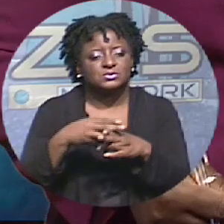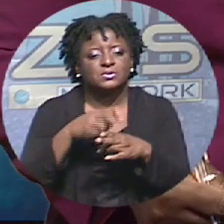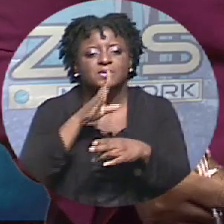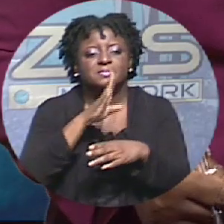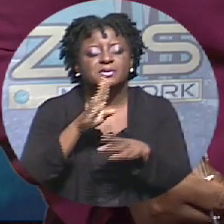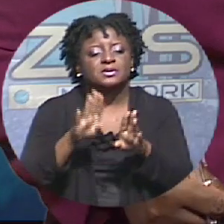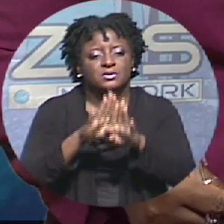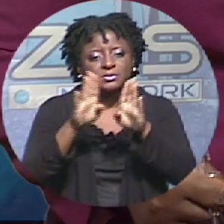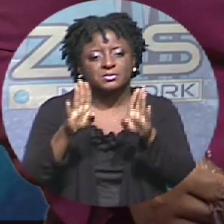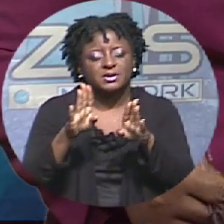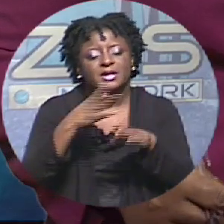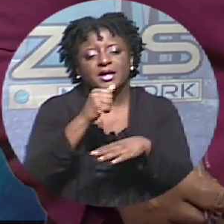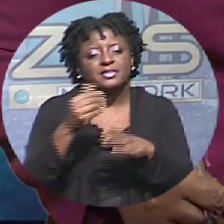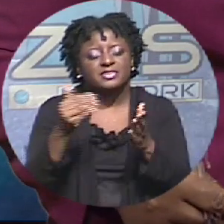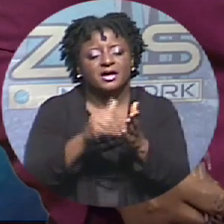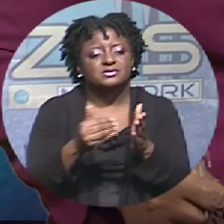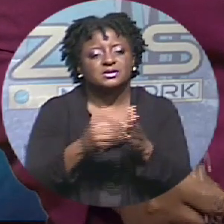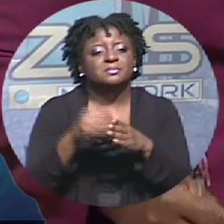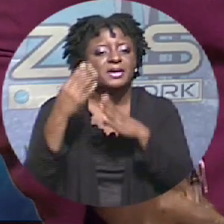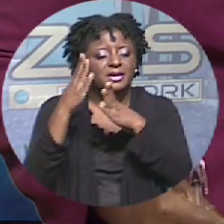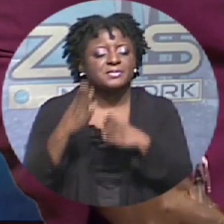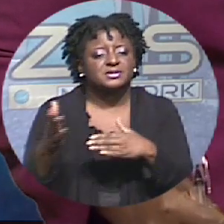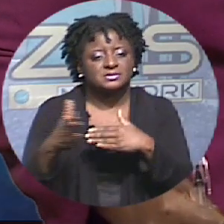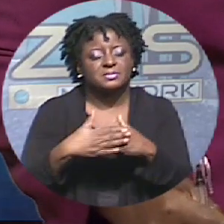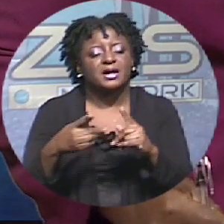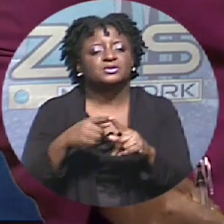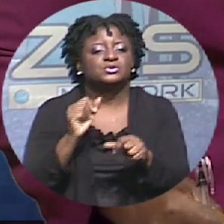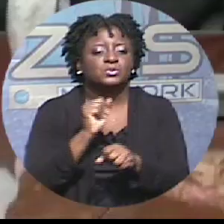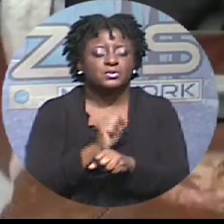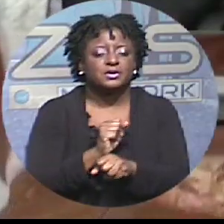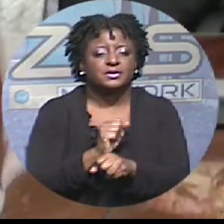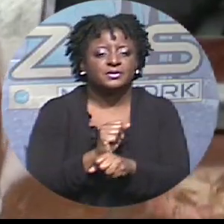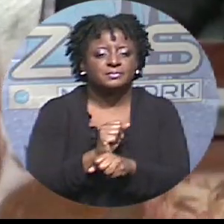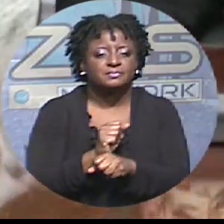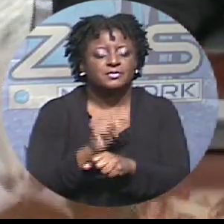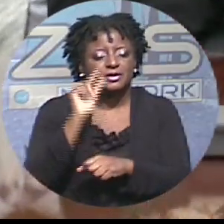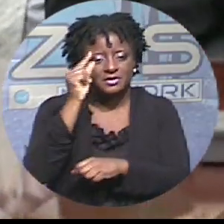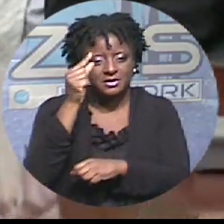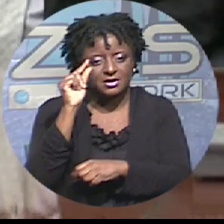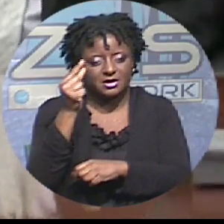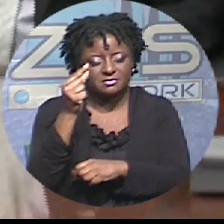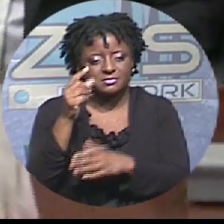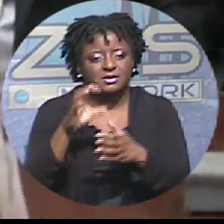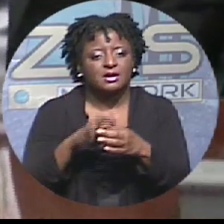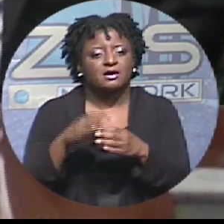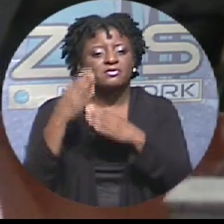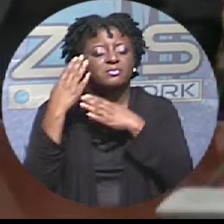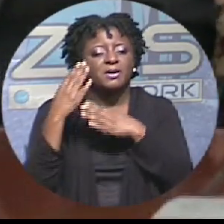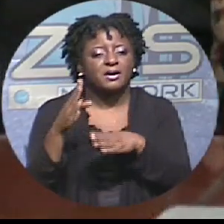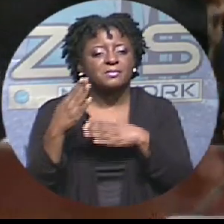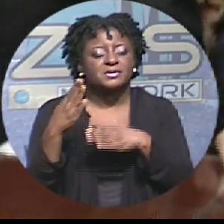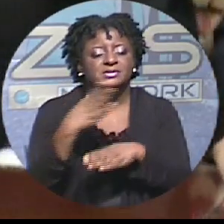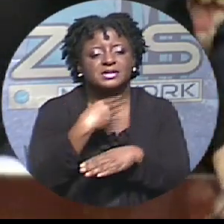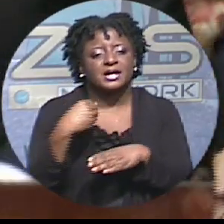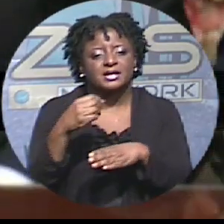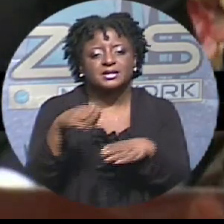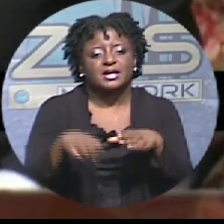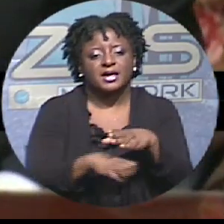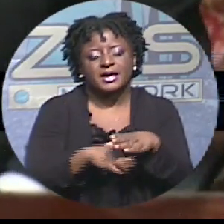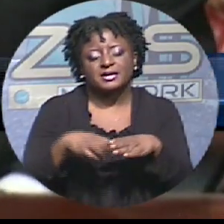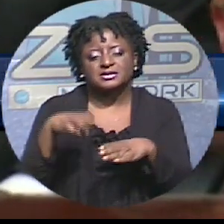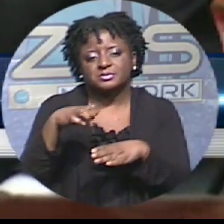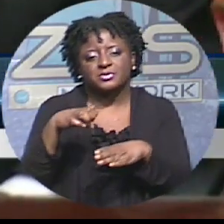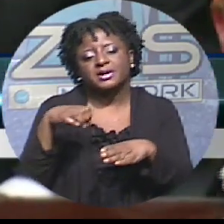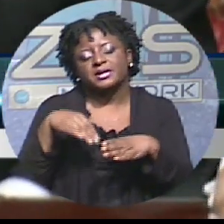work. Clint Watson starts our coverage tonight from the Cabinet Office. The government of the Bahamas and the Export-Import Bank